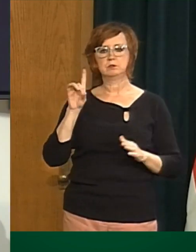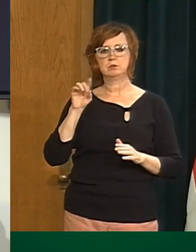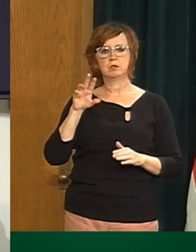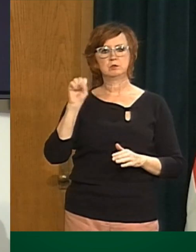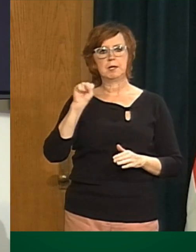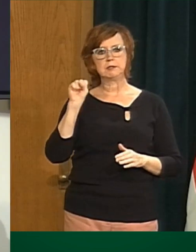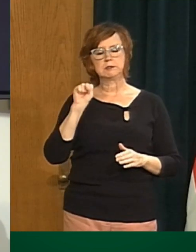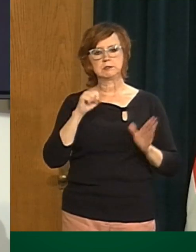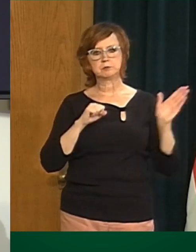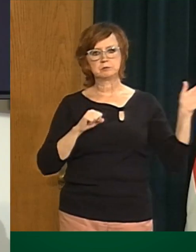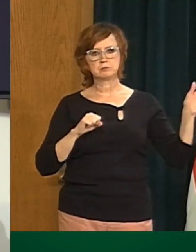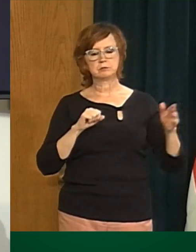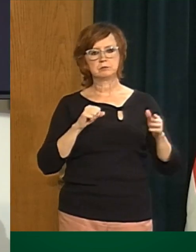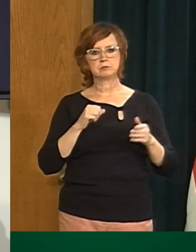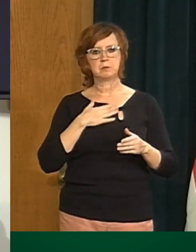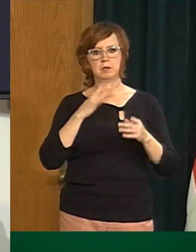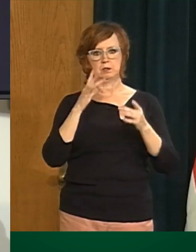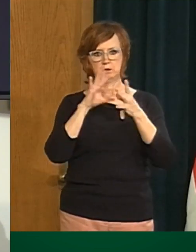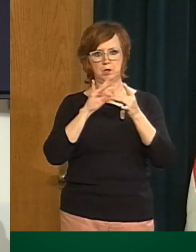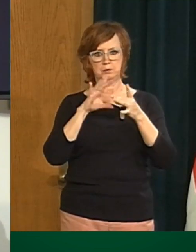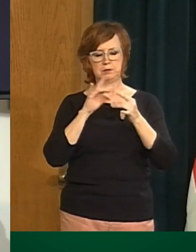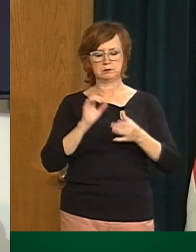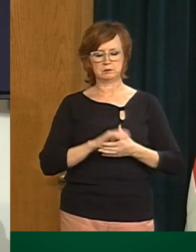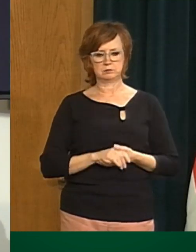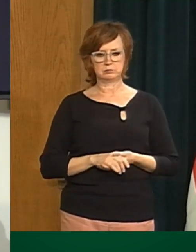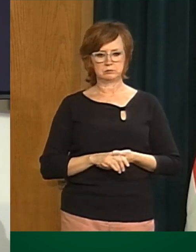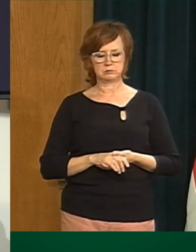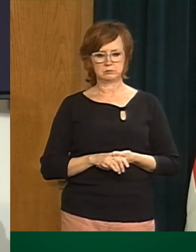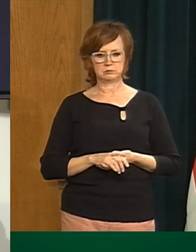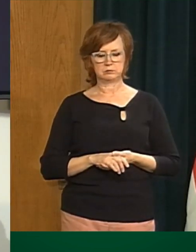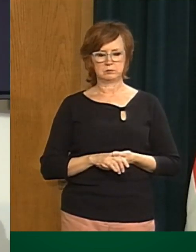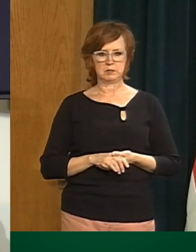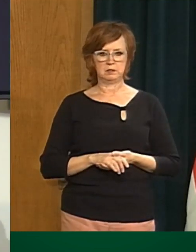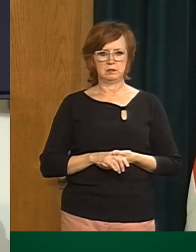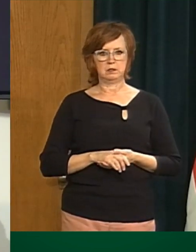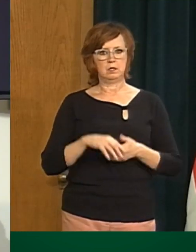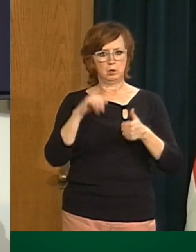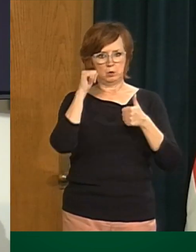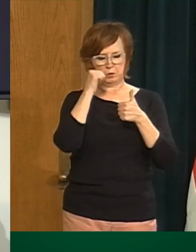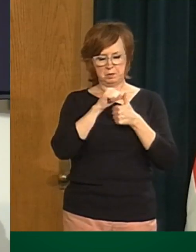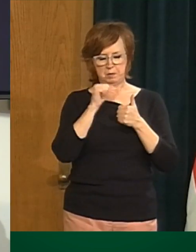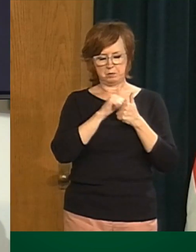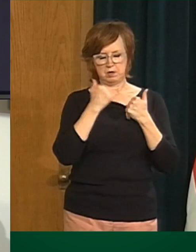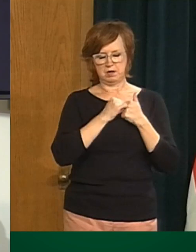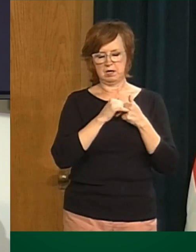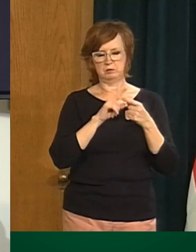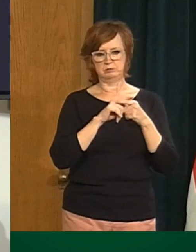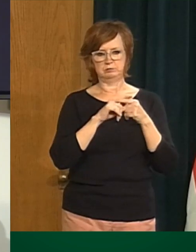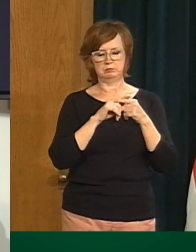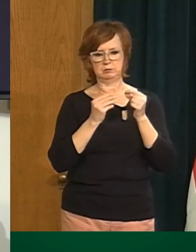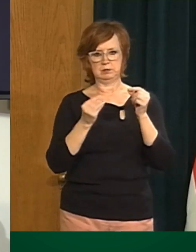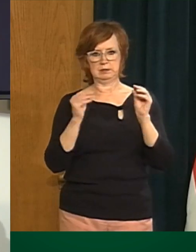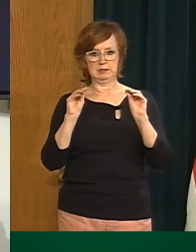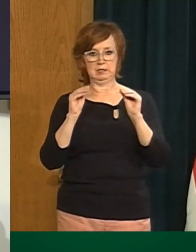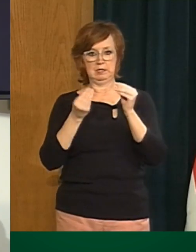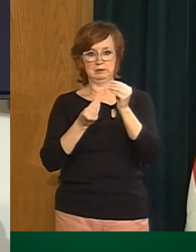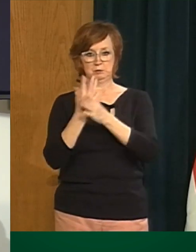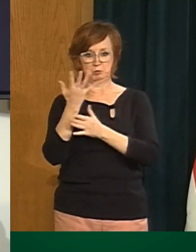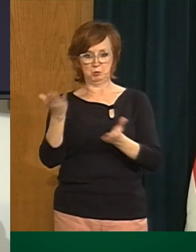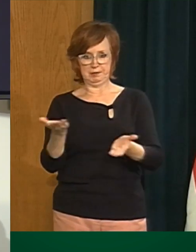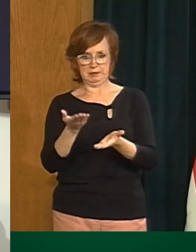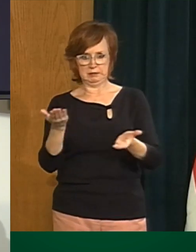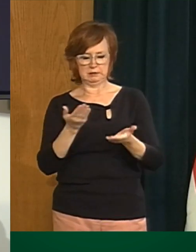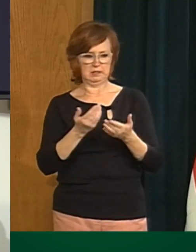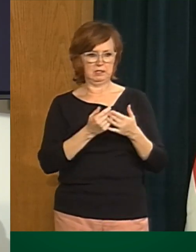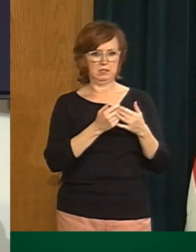So we understand that with cough and cold season on the way out, we did see a decline in